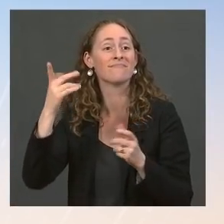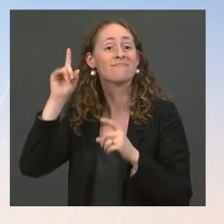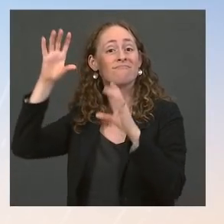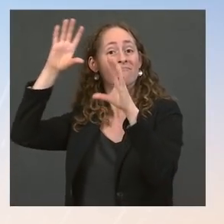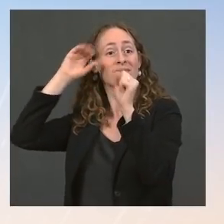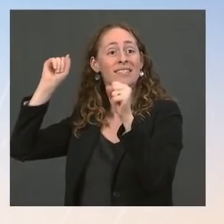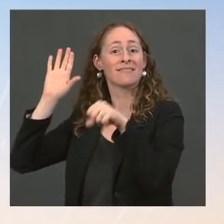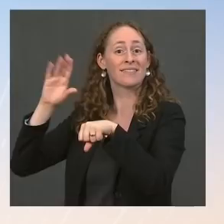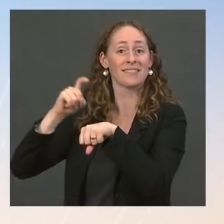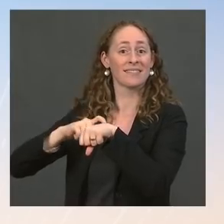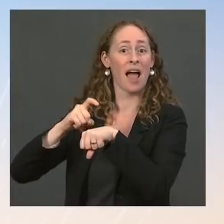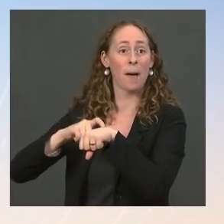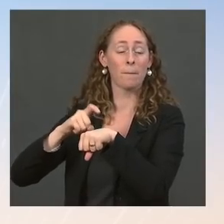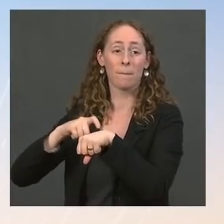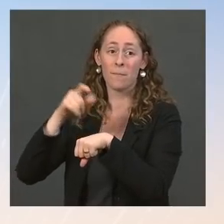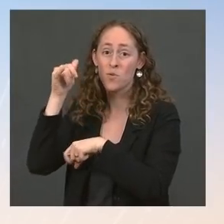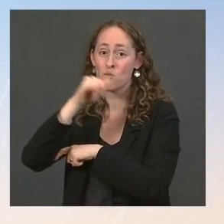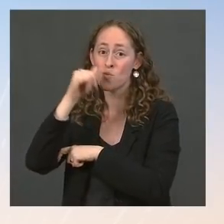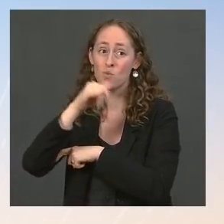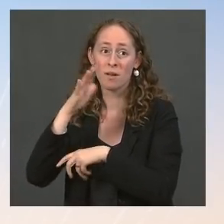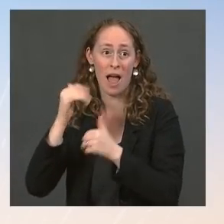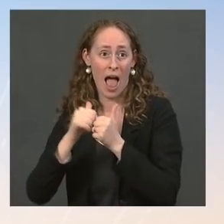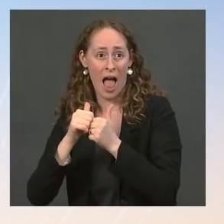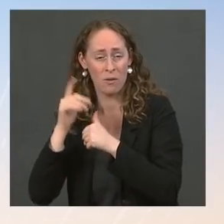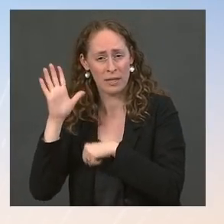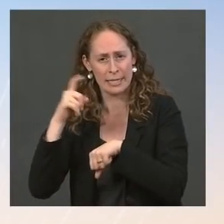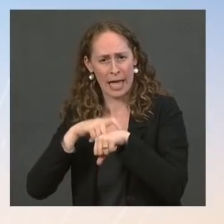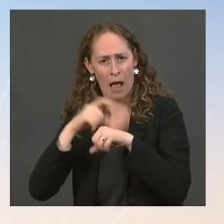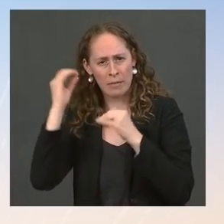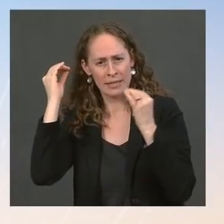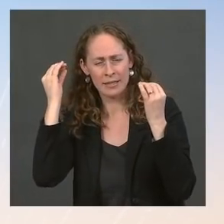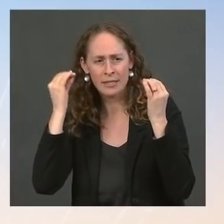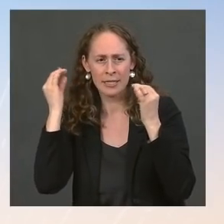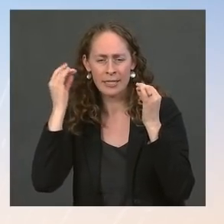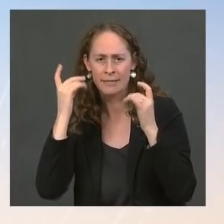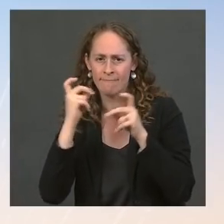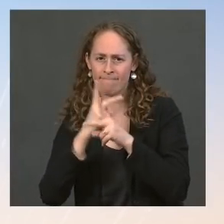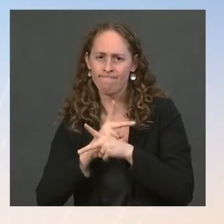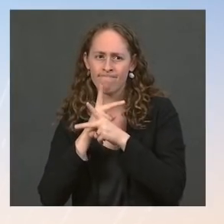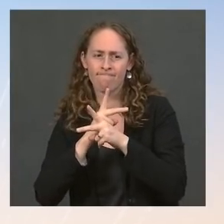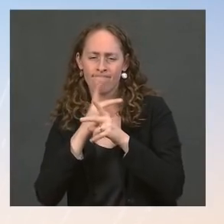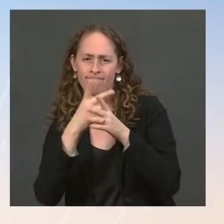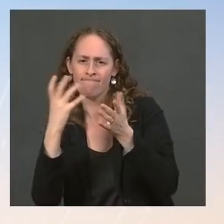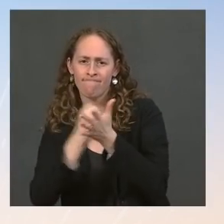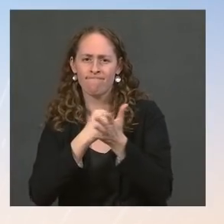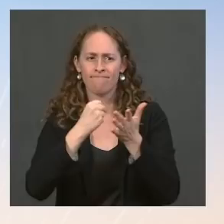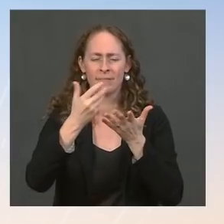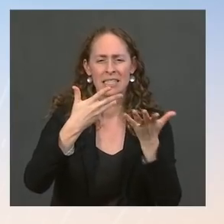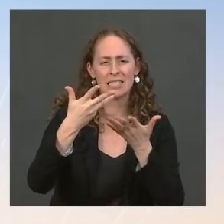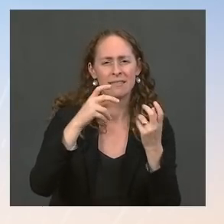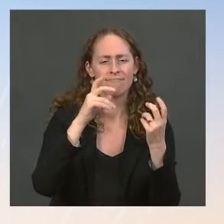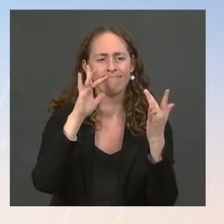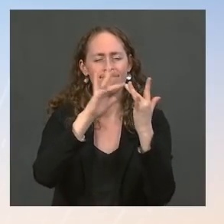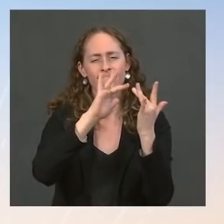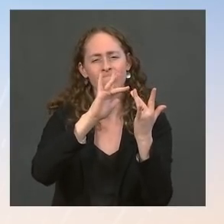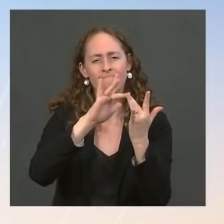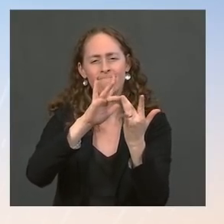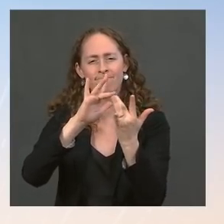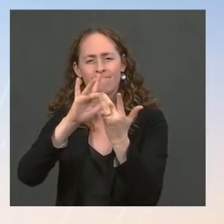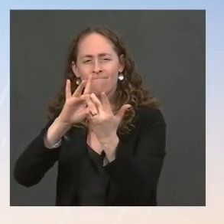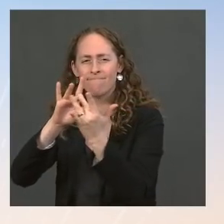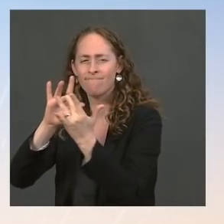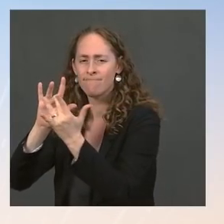right now, the best way we can use his time is to have these conversations with members at this pivotal